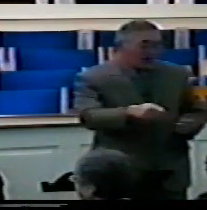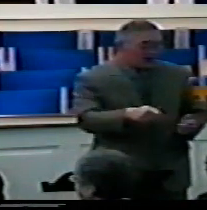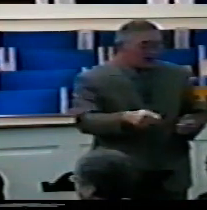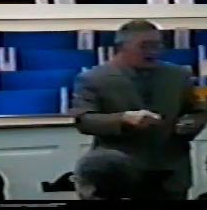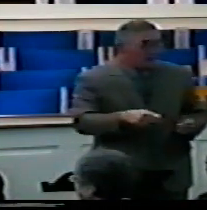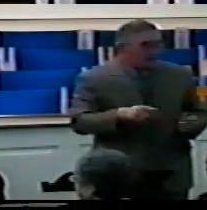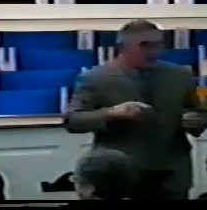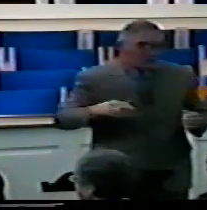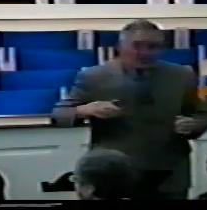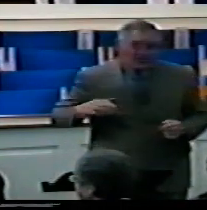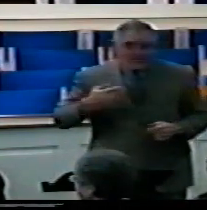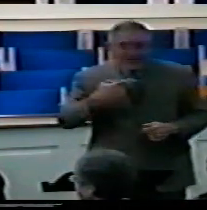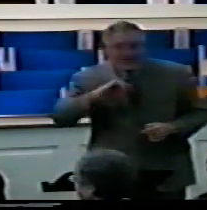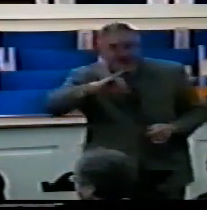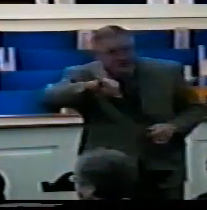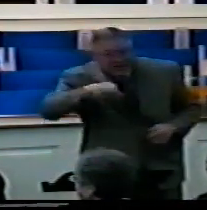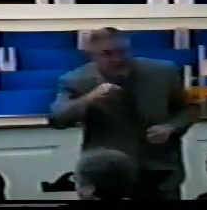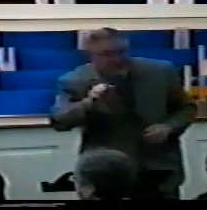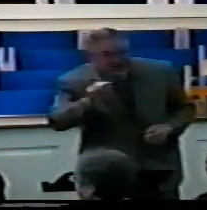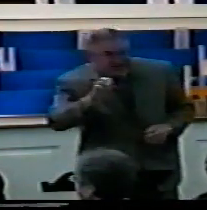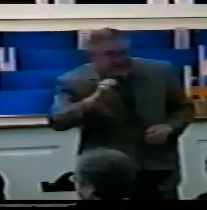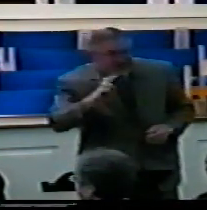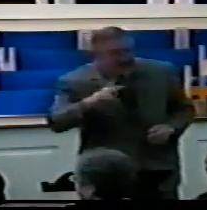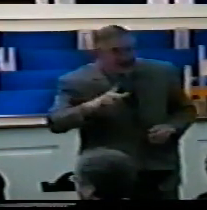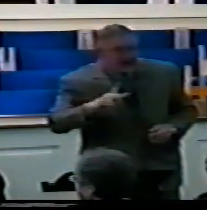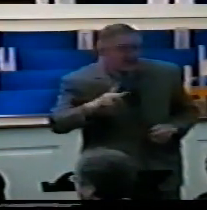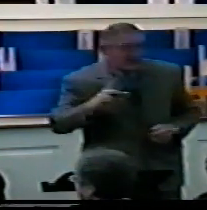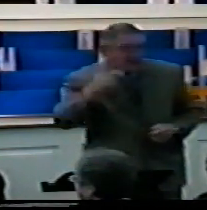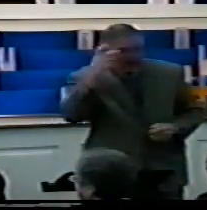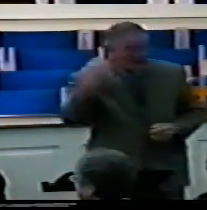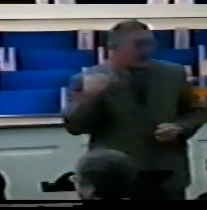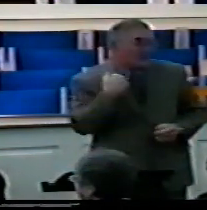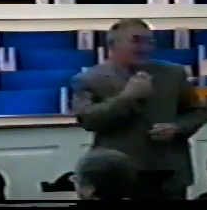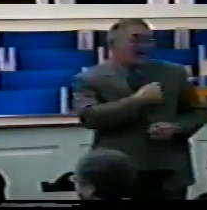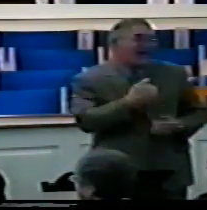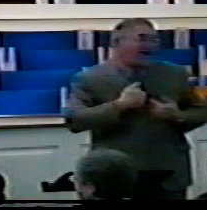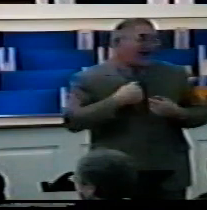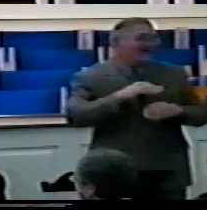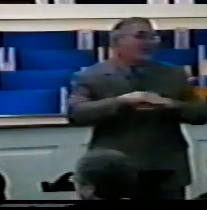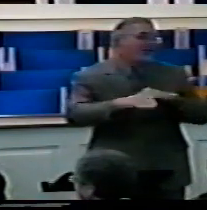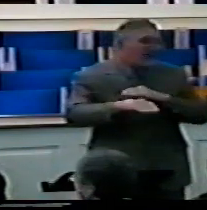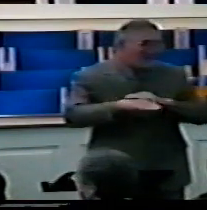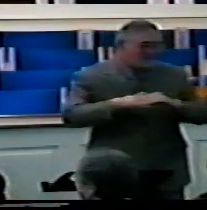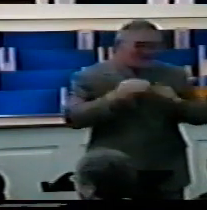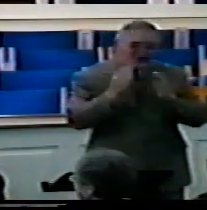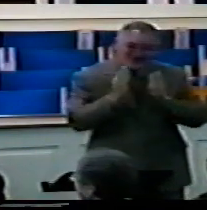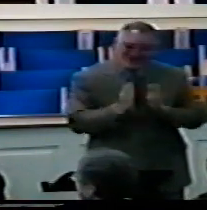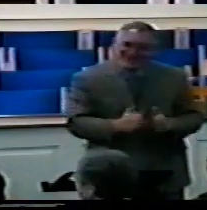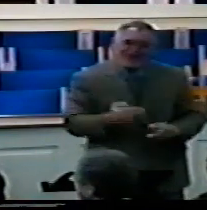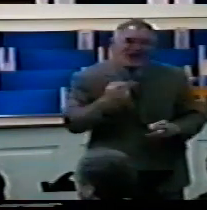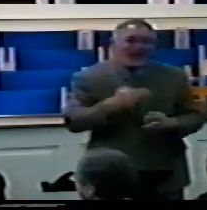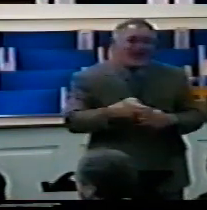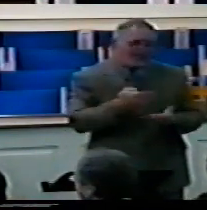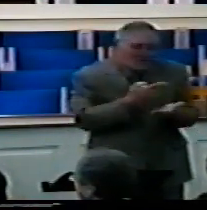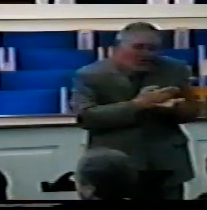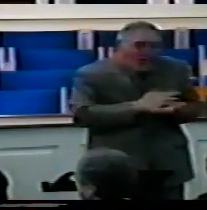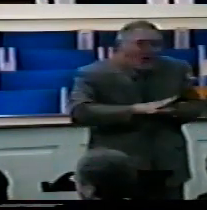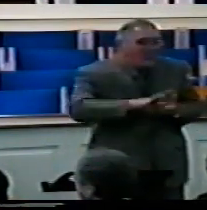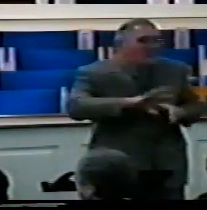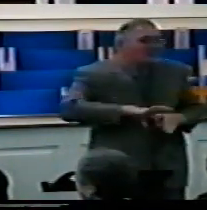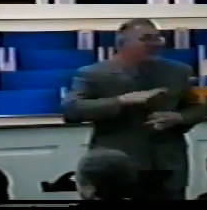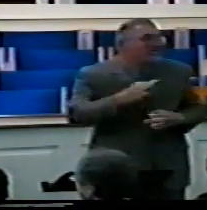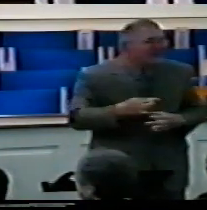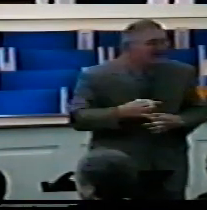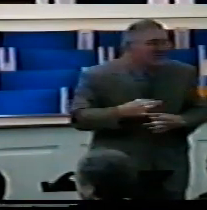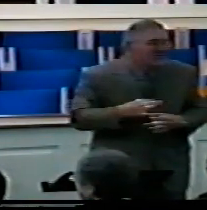yeah. He said, I don't understand it. I said, because we have a comforter. His name's the Holy Spirit. I said, and Edwa, you're going into